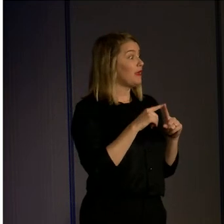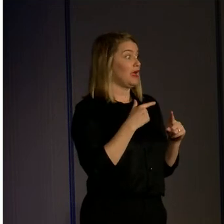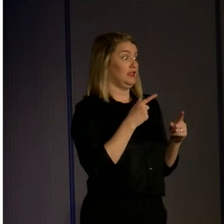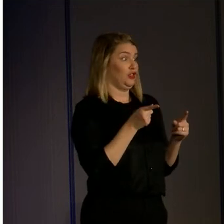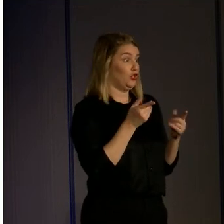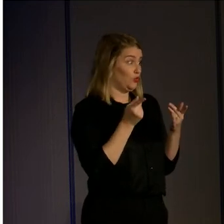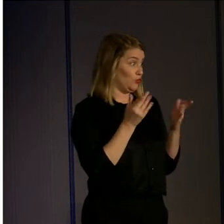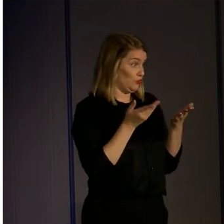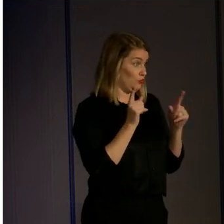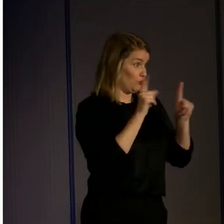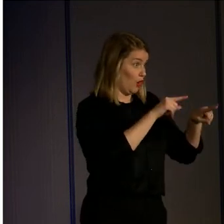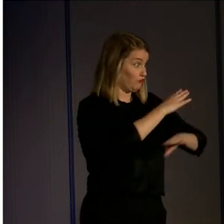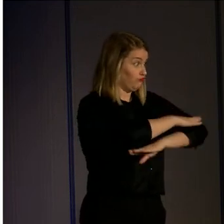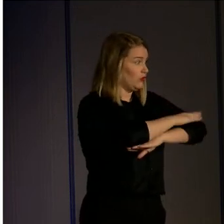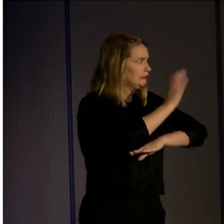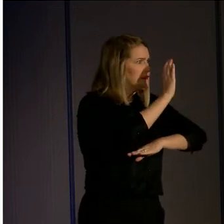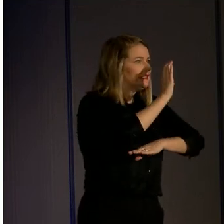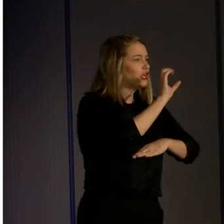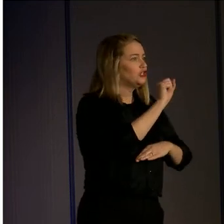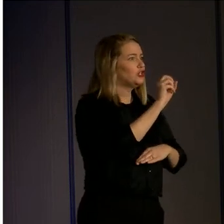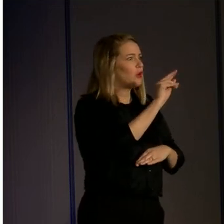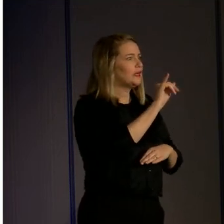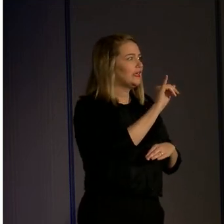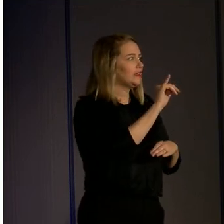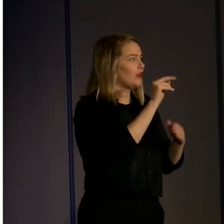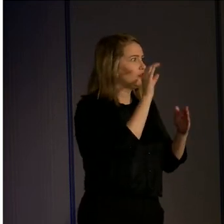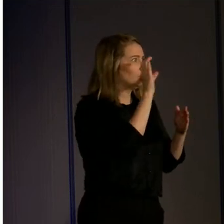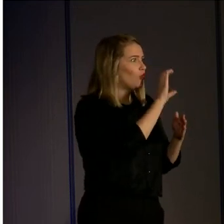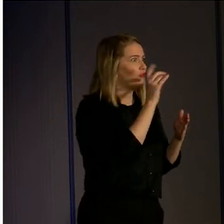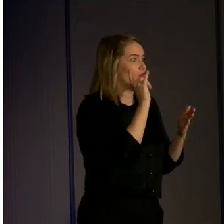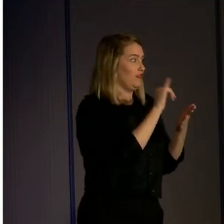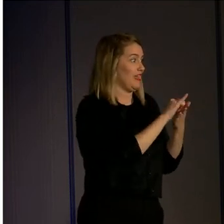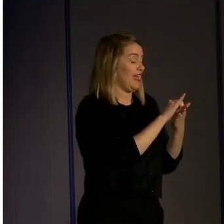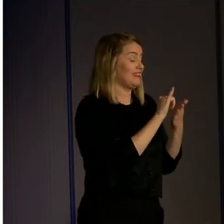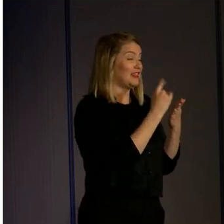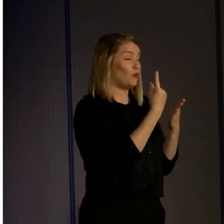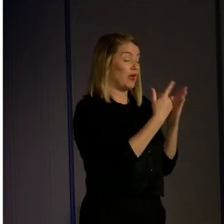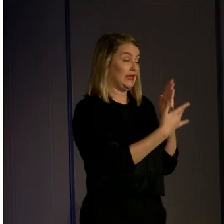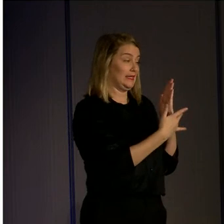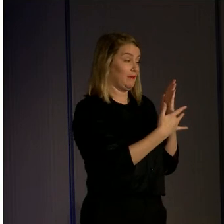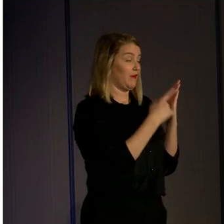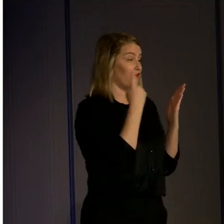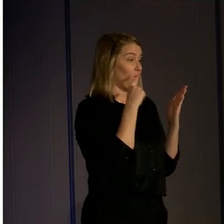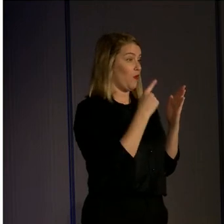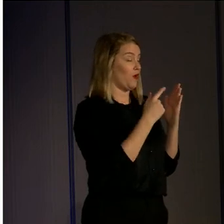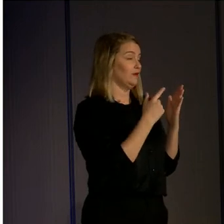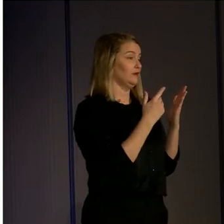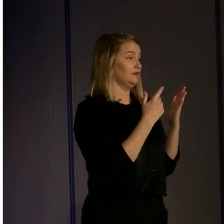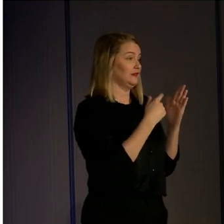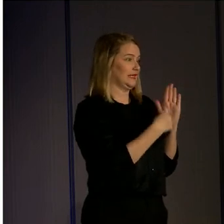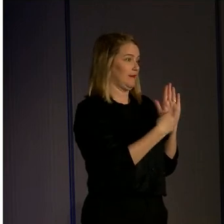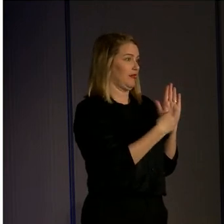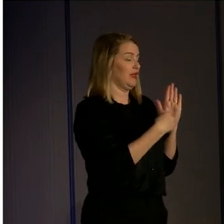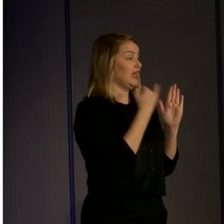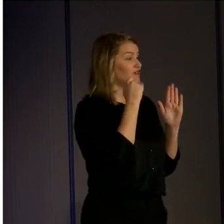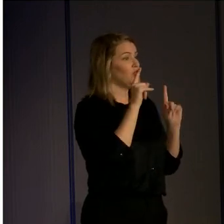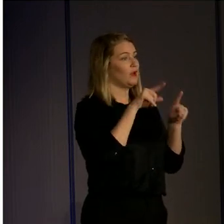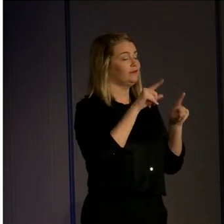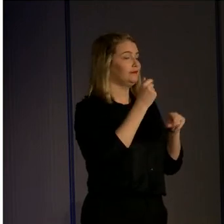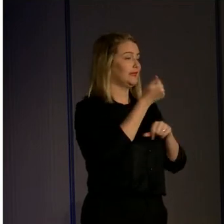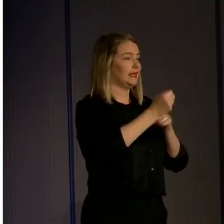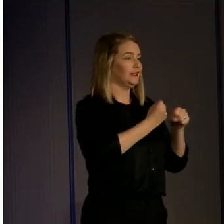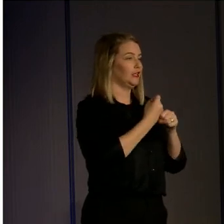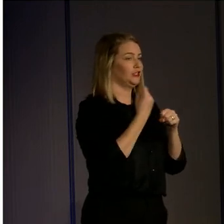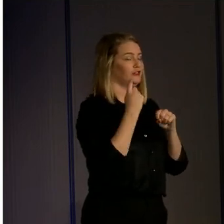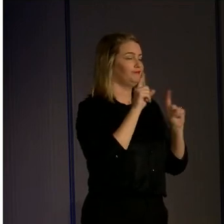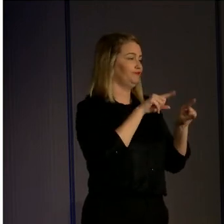trade show, look for the Sony booth and check out that, because that's one of those examples of technology that if you went to the trade show every year for the last 10 years,